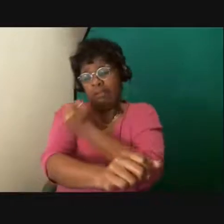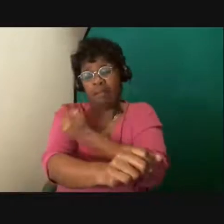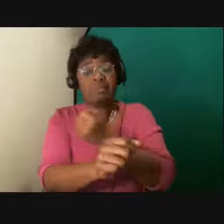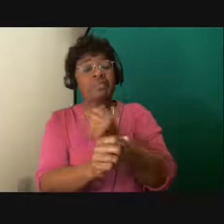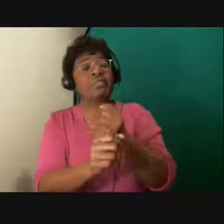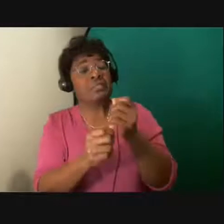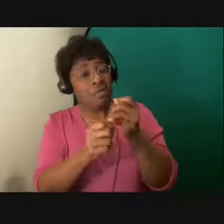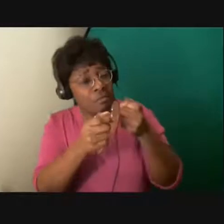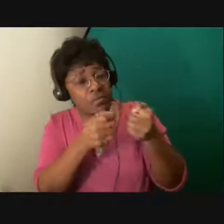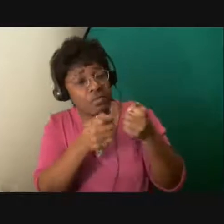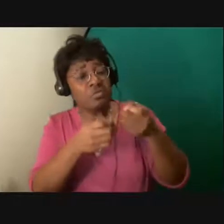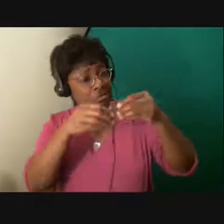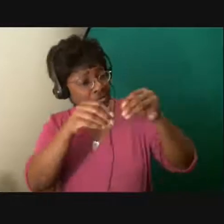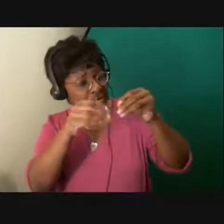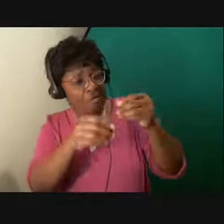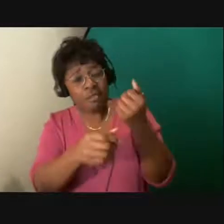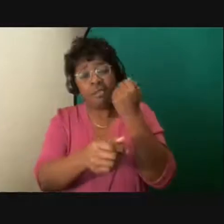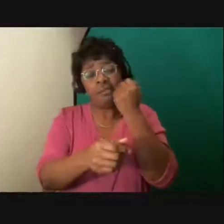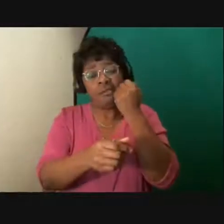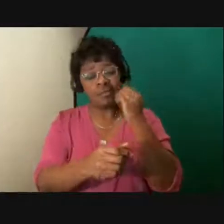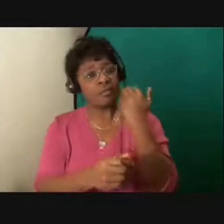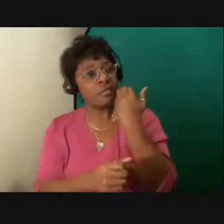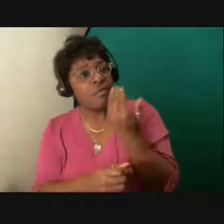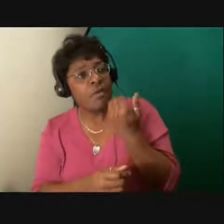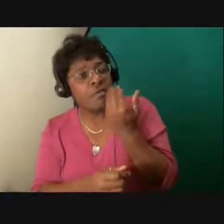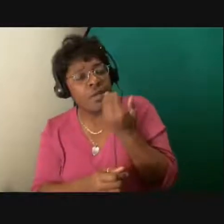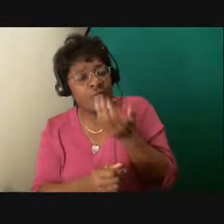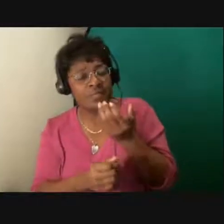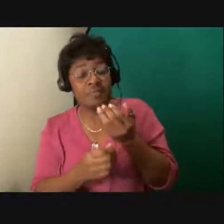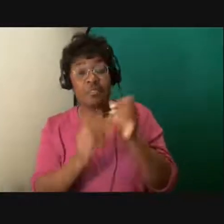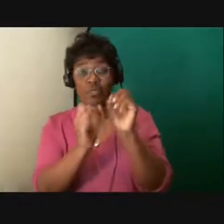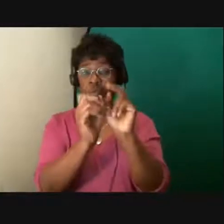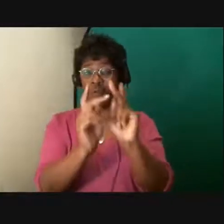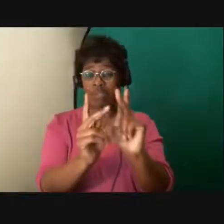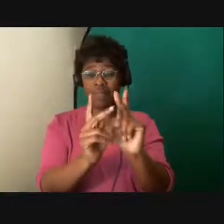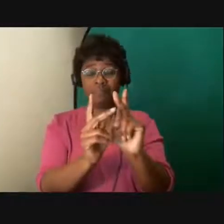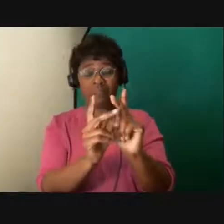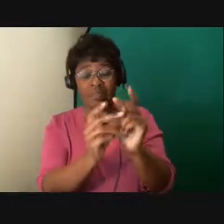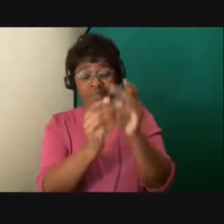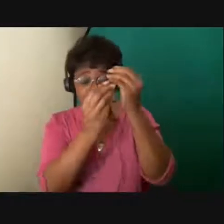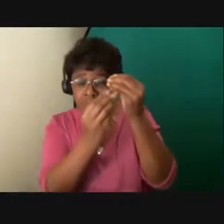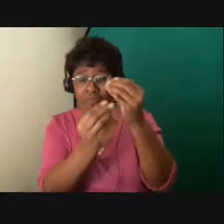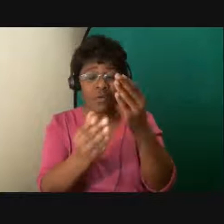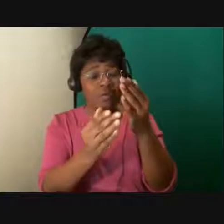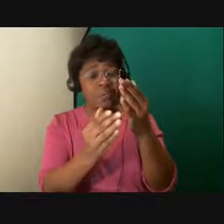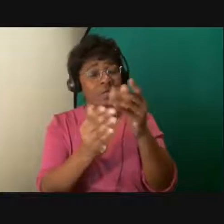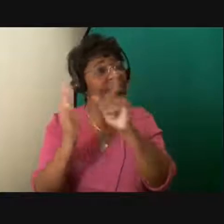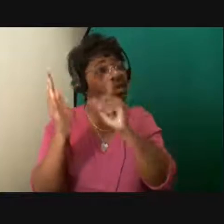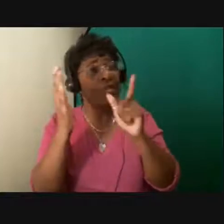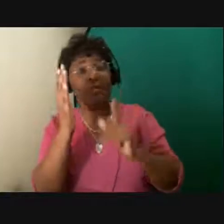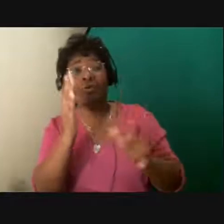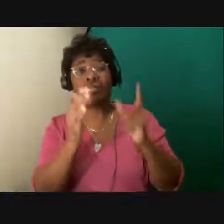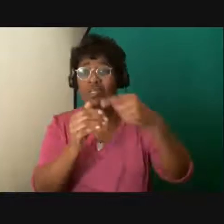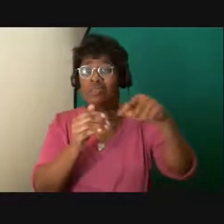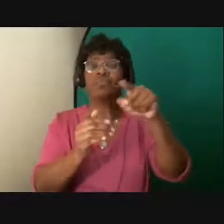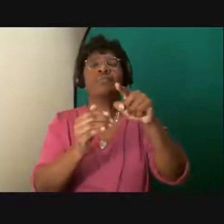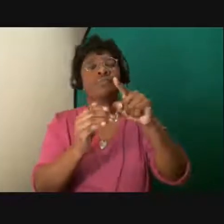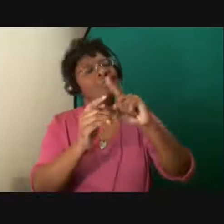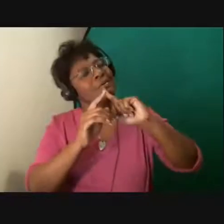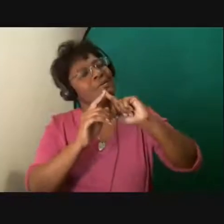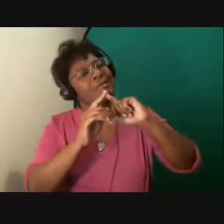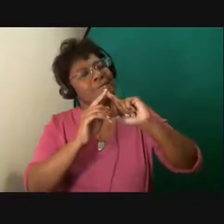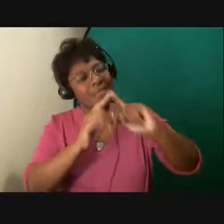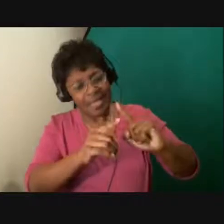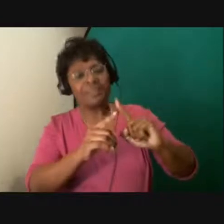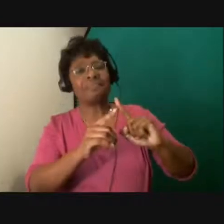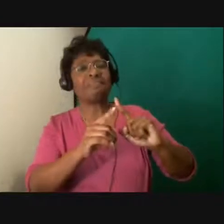dealers right now, Father God. Just let them know, Father God, that it's okay, Father God. Let them know, Father God, that you are the answer, Father God,